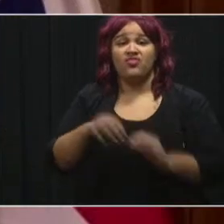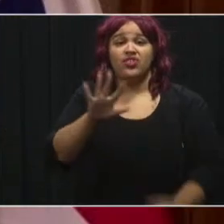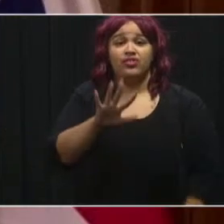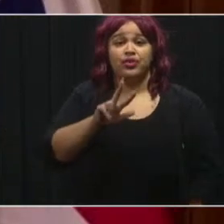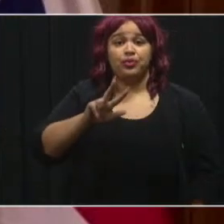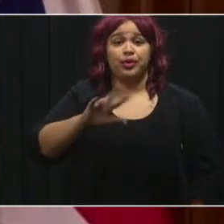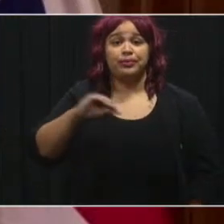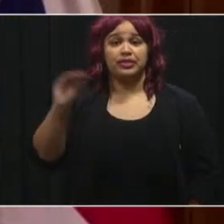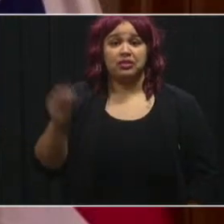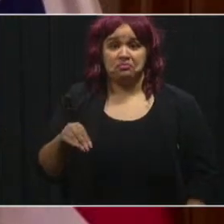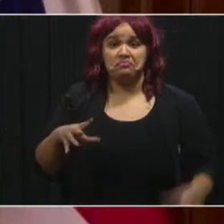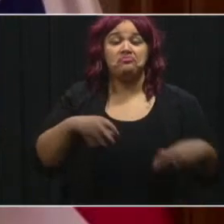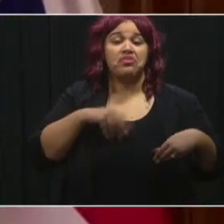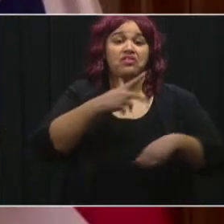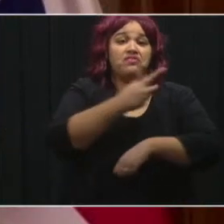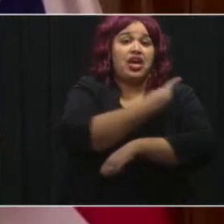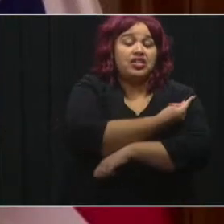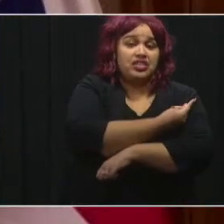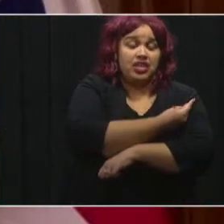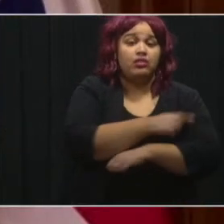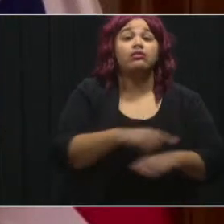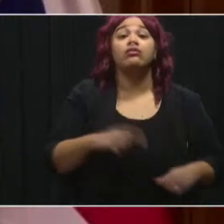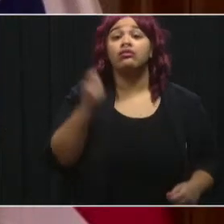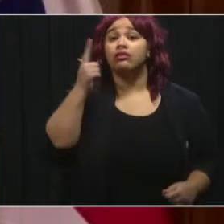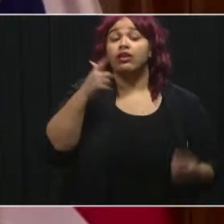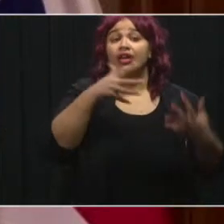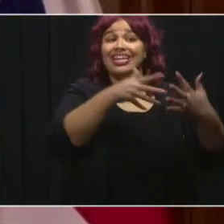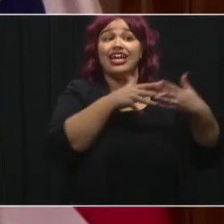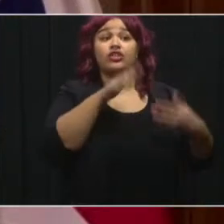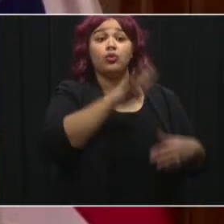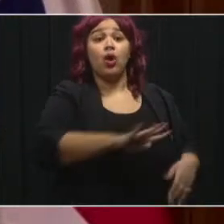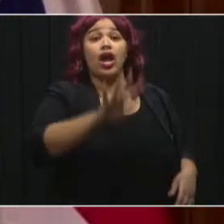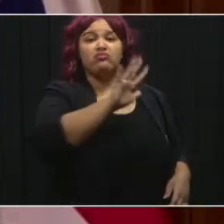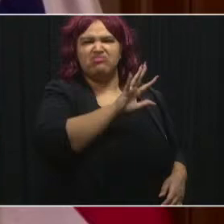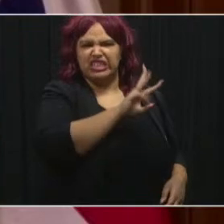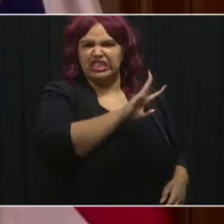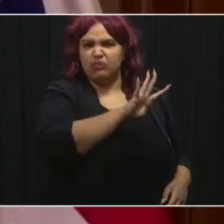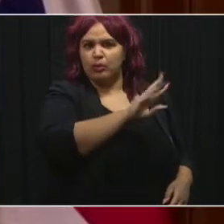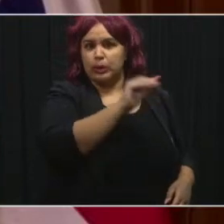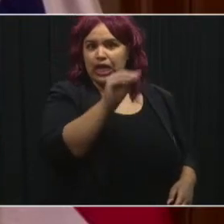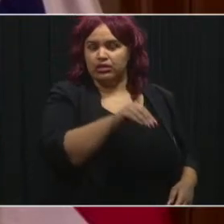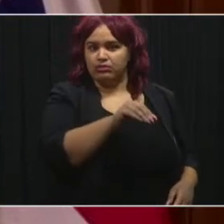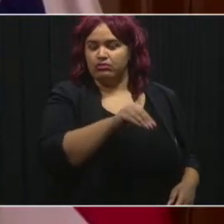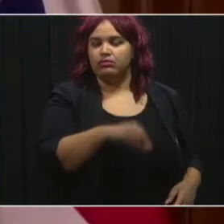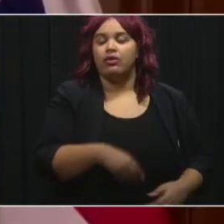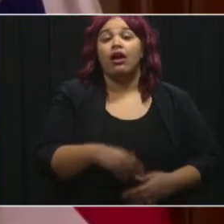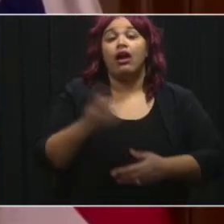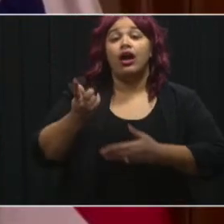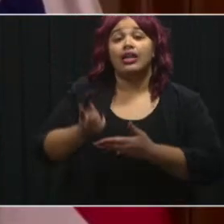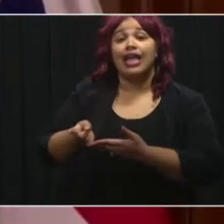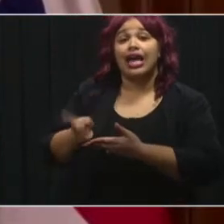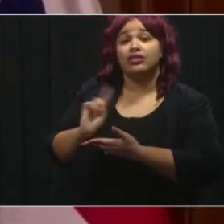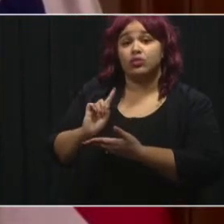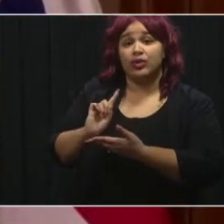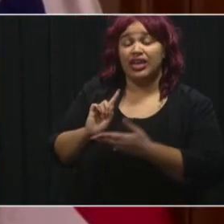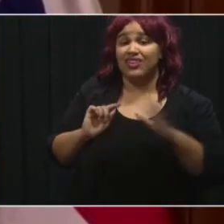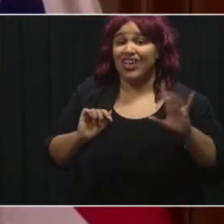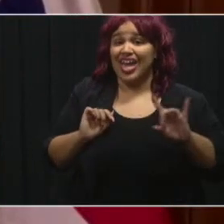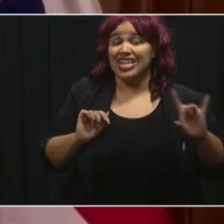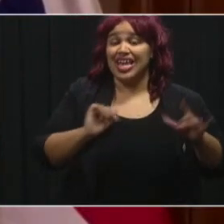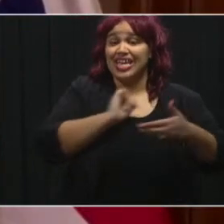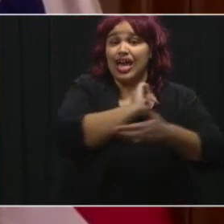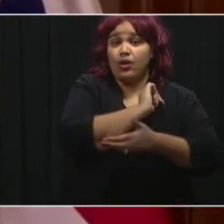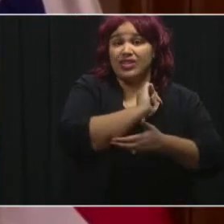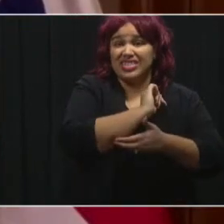about 64% nationwide. As of last week, 66 of 88 counties in Ohio have not